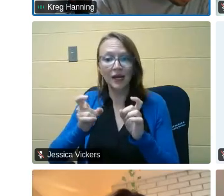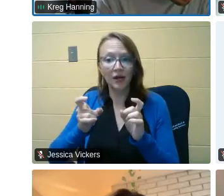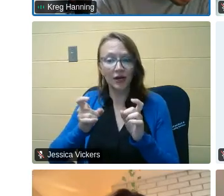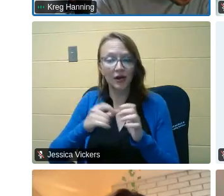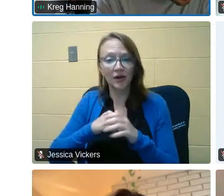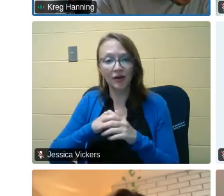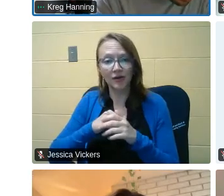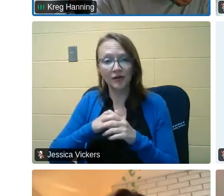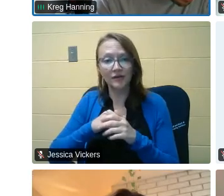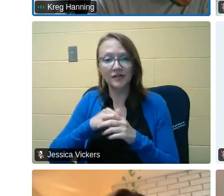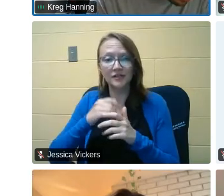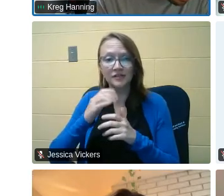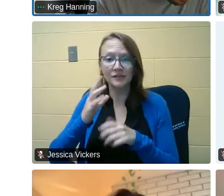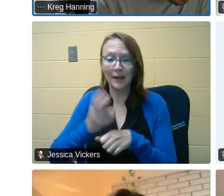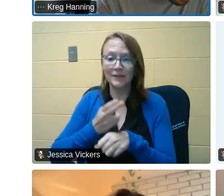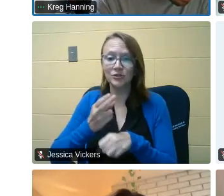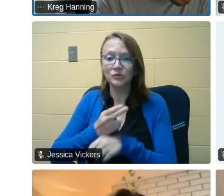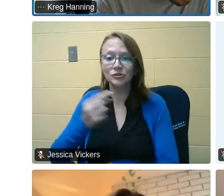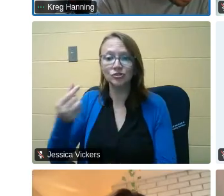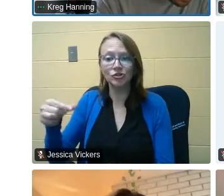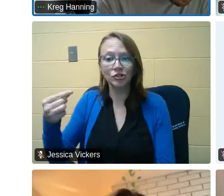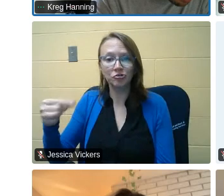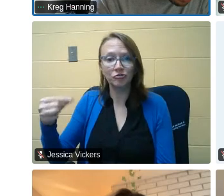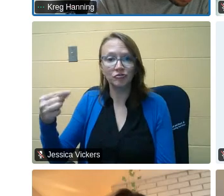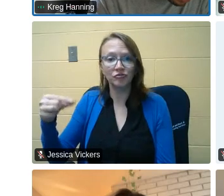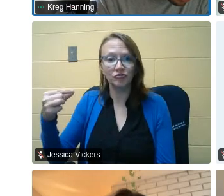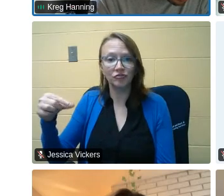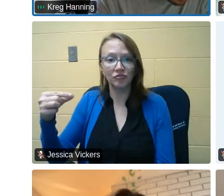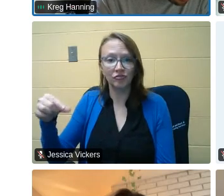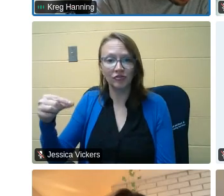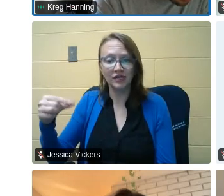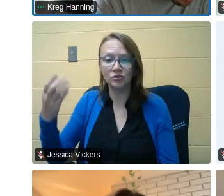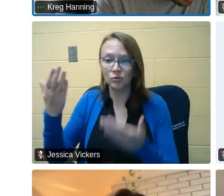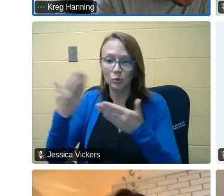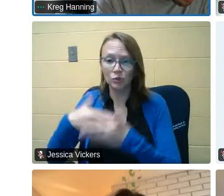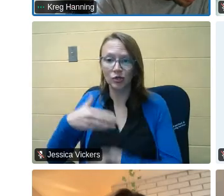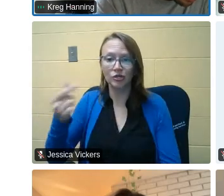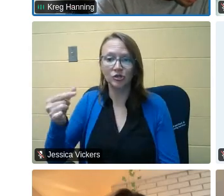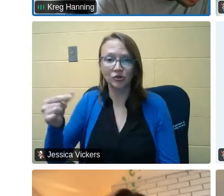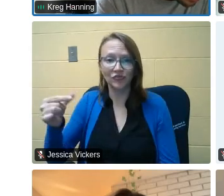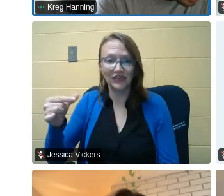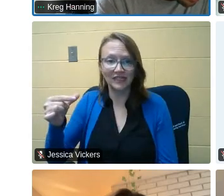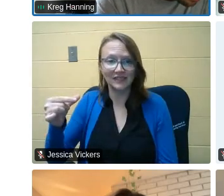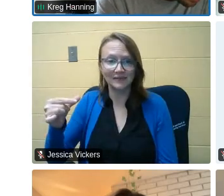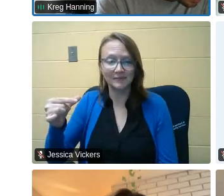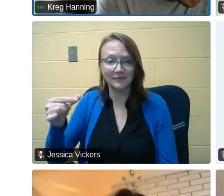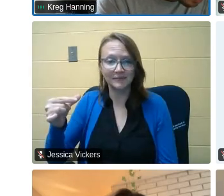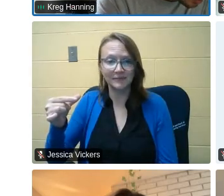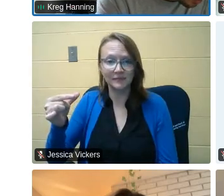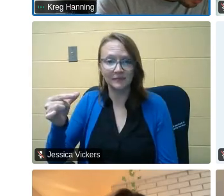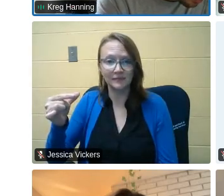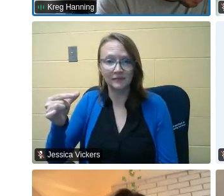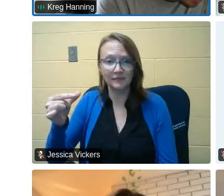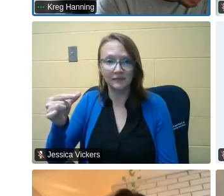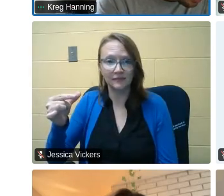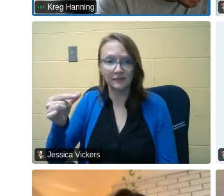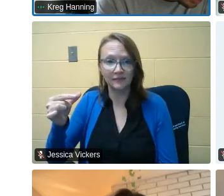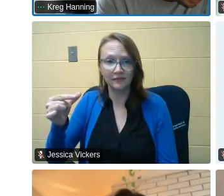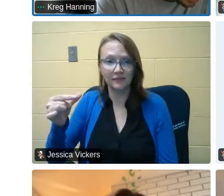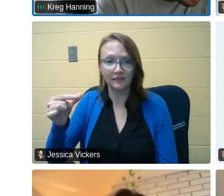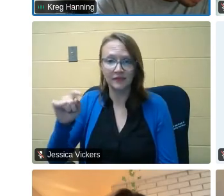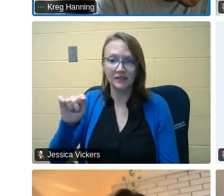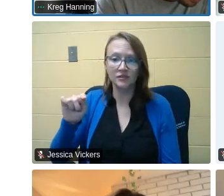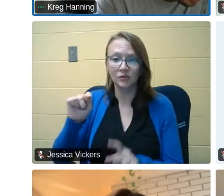and grab a nice green color. Let's grab a nice dark green. And then let's give some sort of